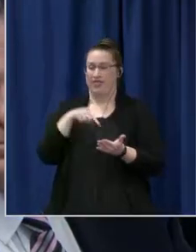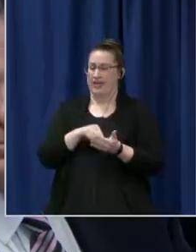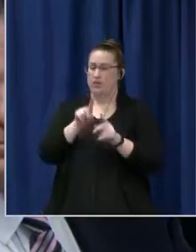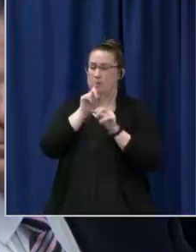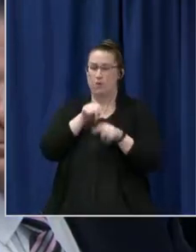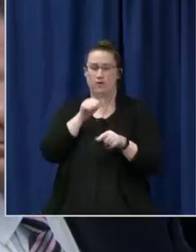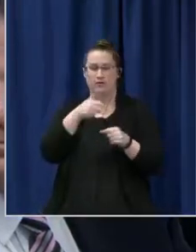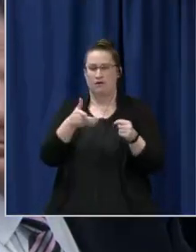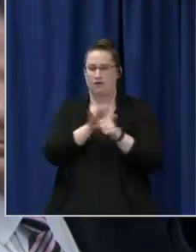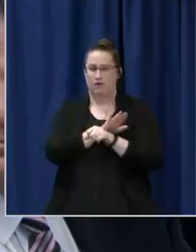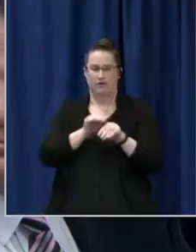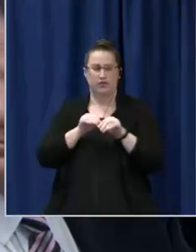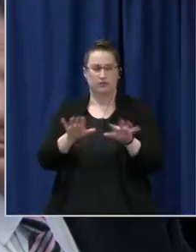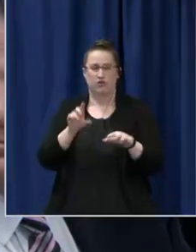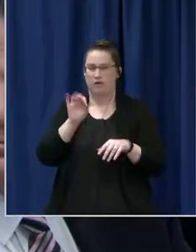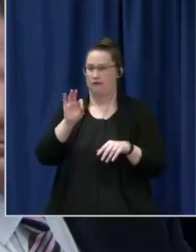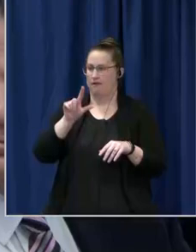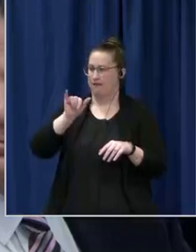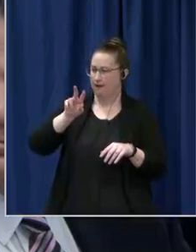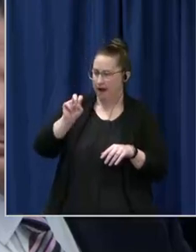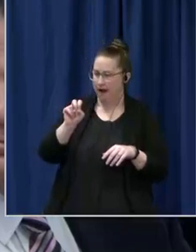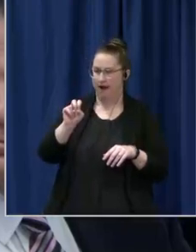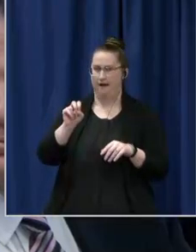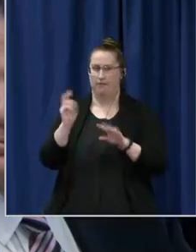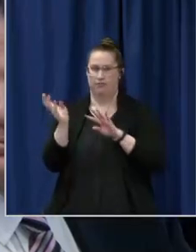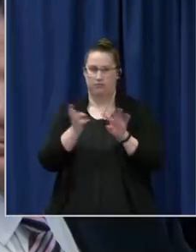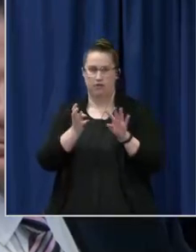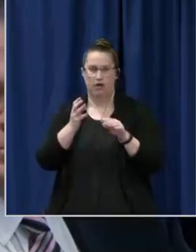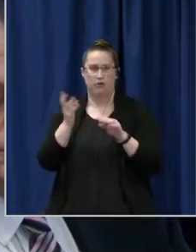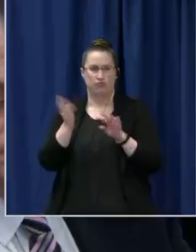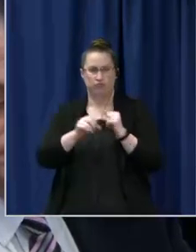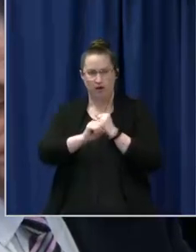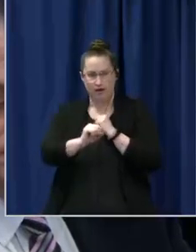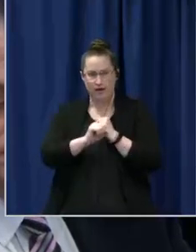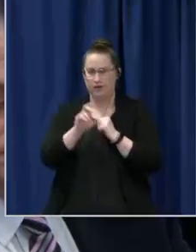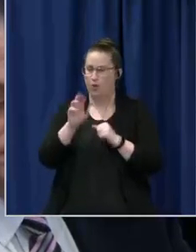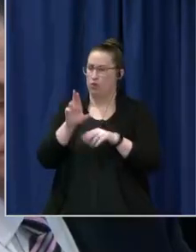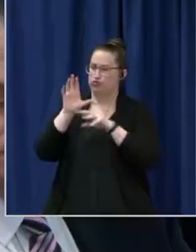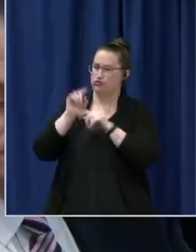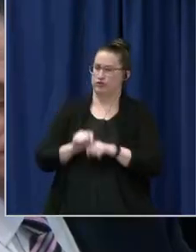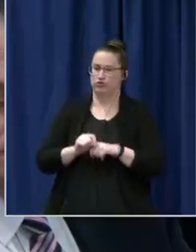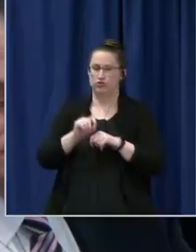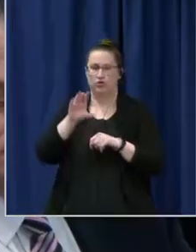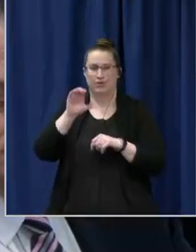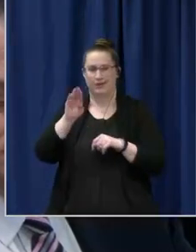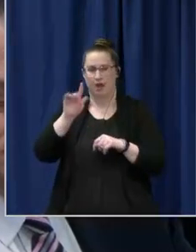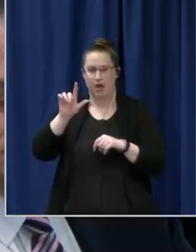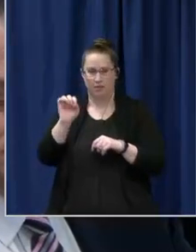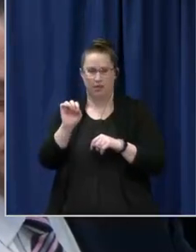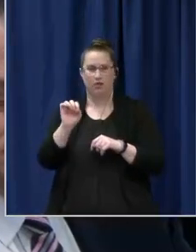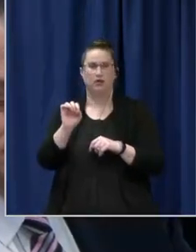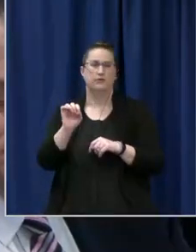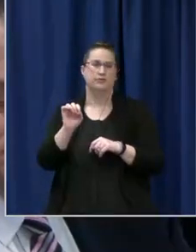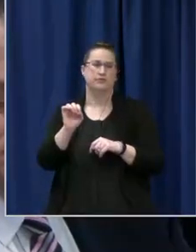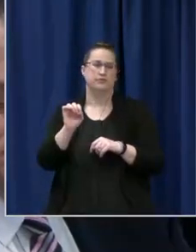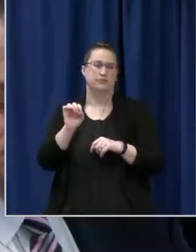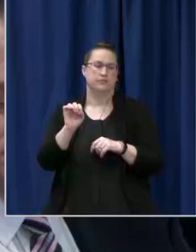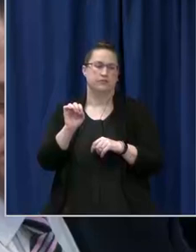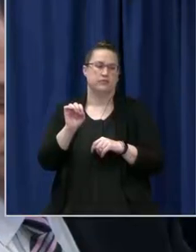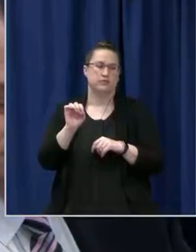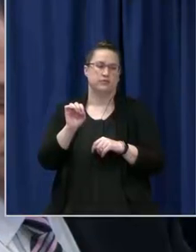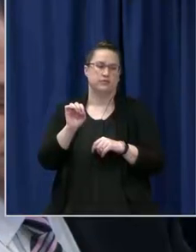cover distribution of live linear broadcast or traditional cable quadrature